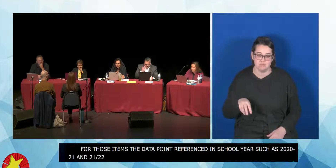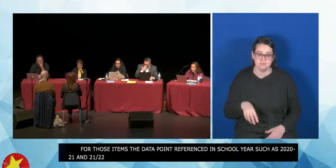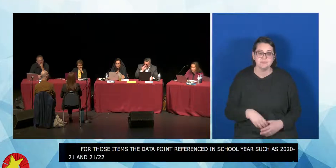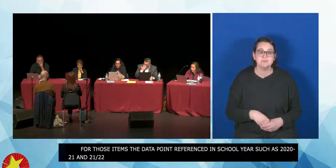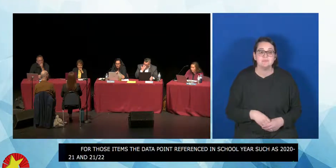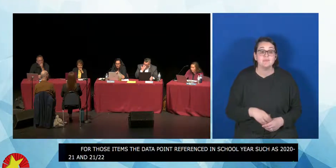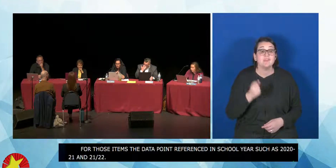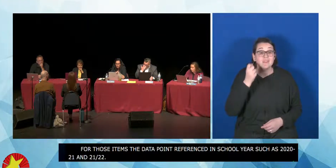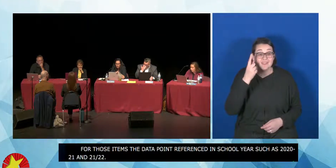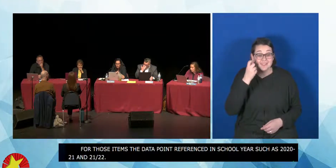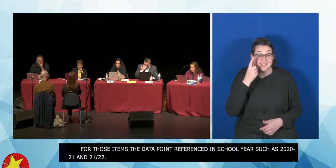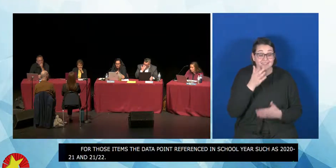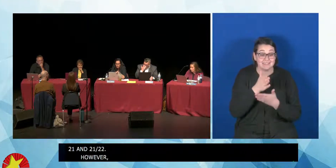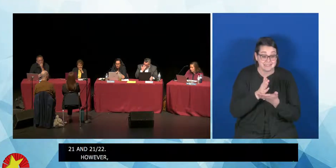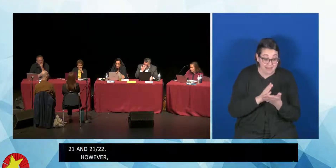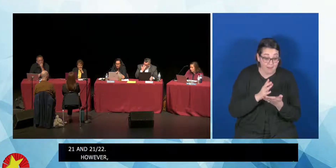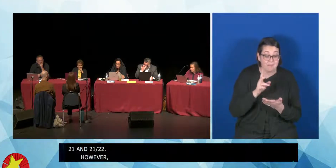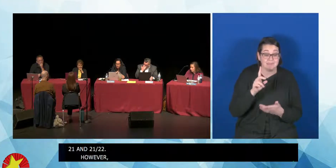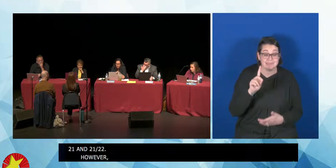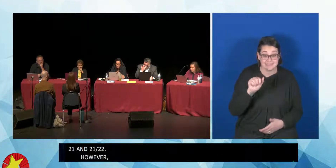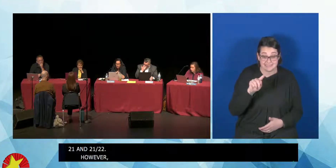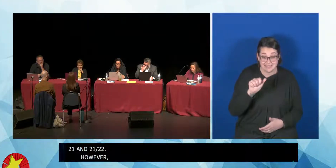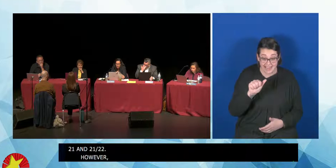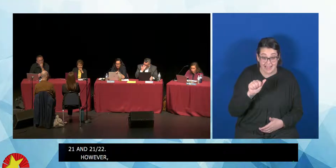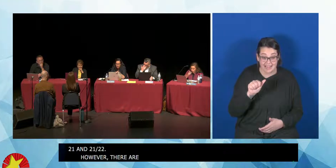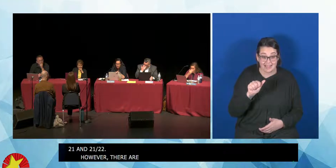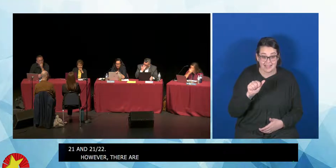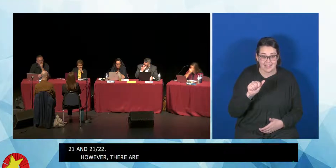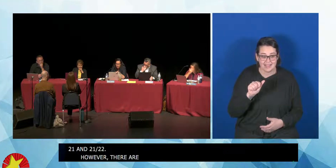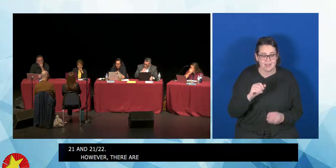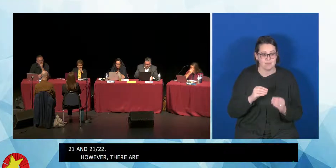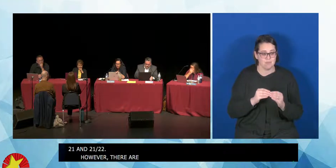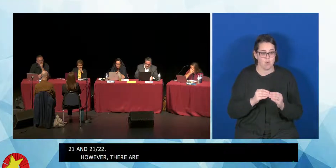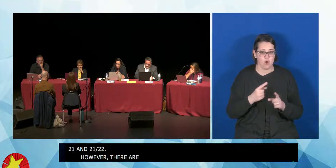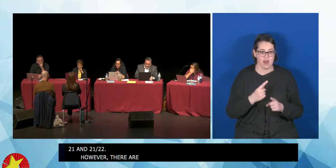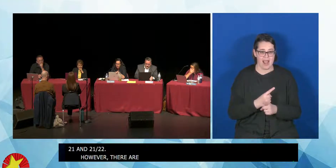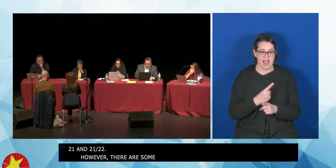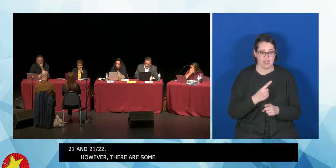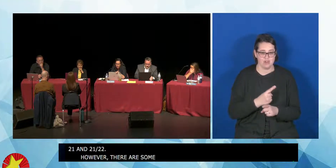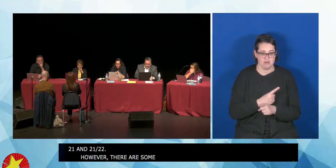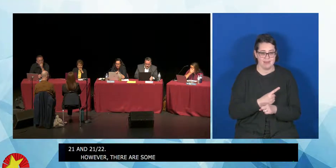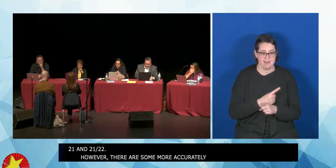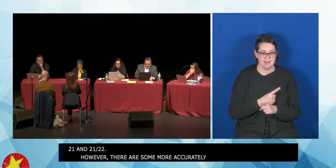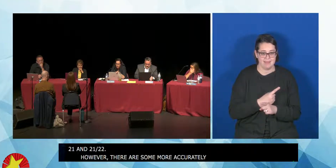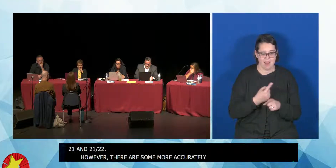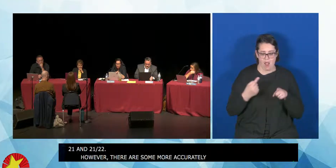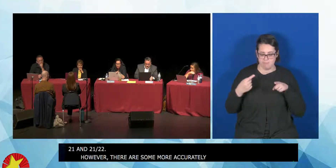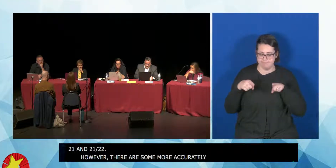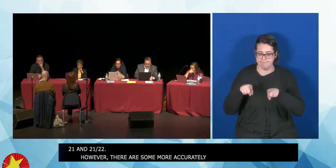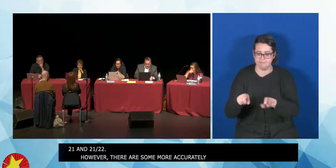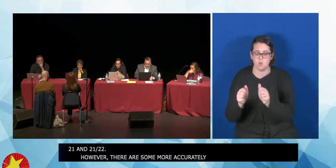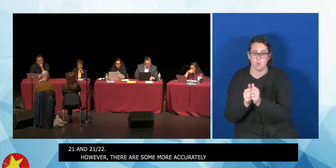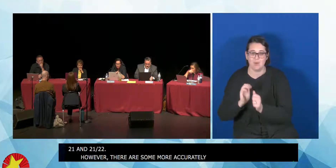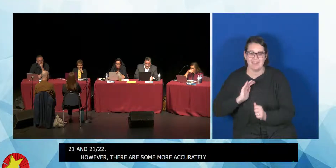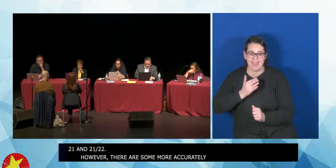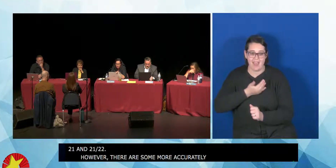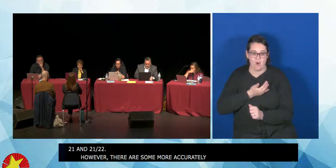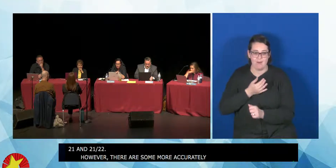However, there are some data points that more accurately align to the fiscal year